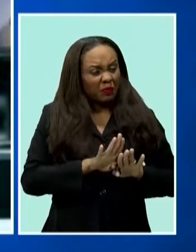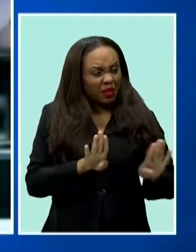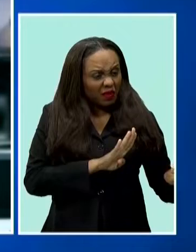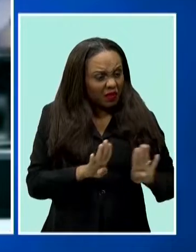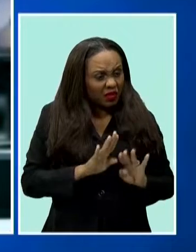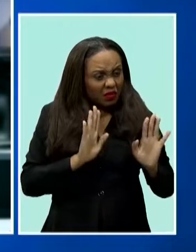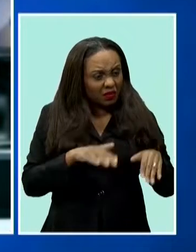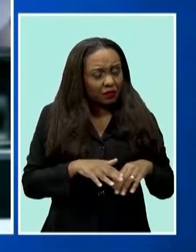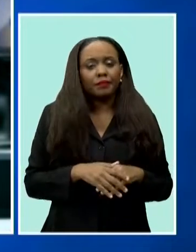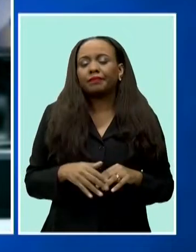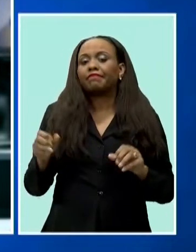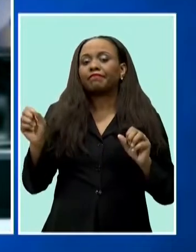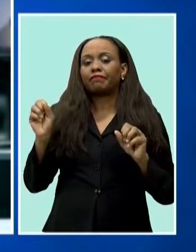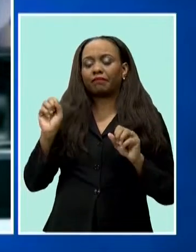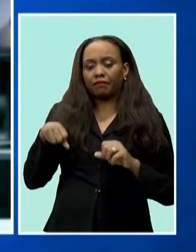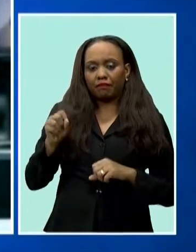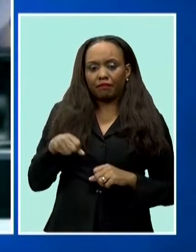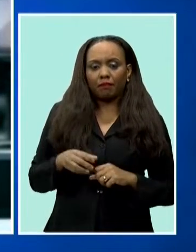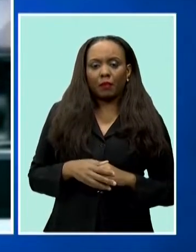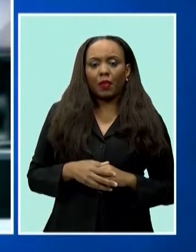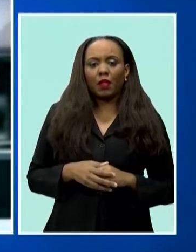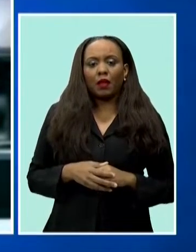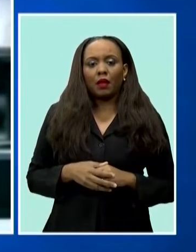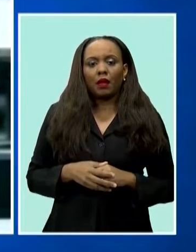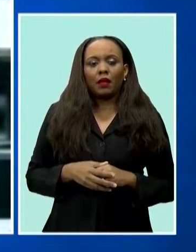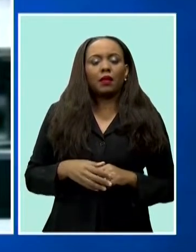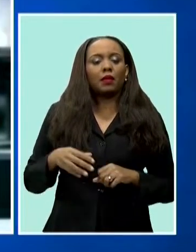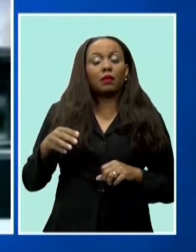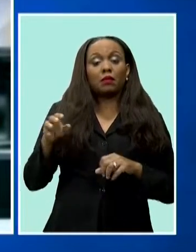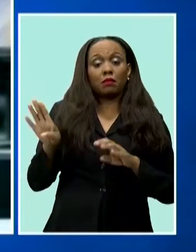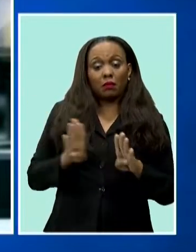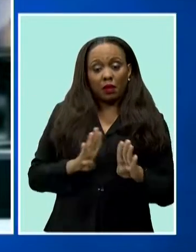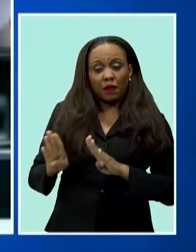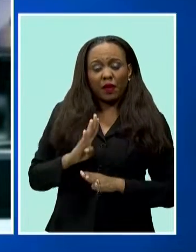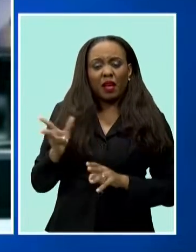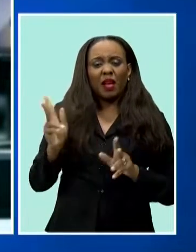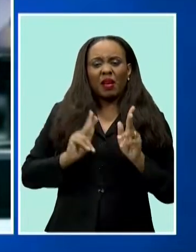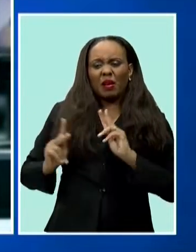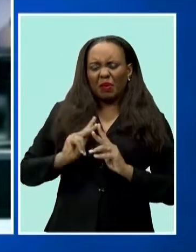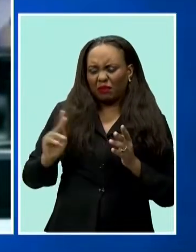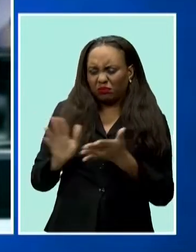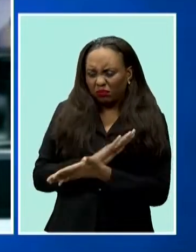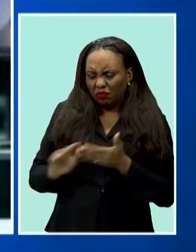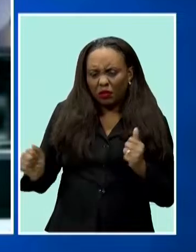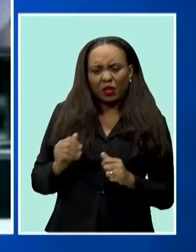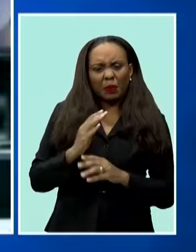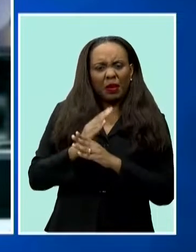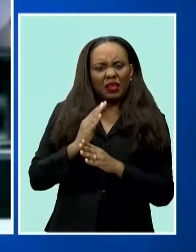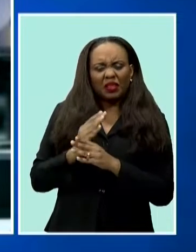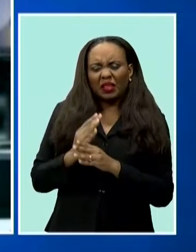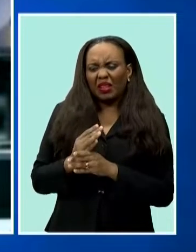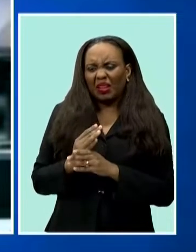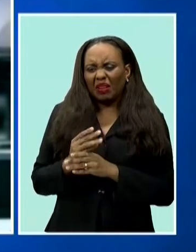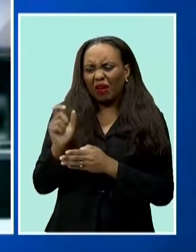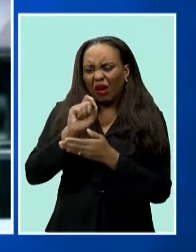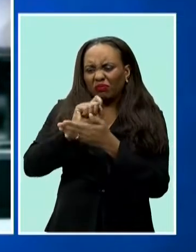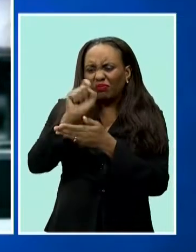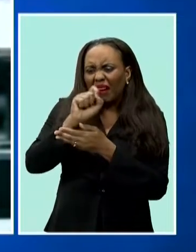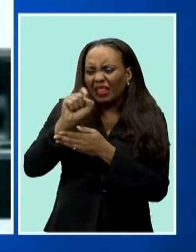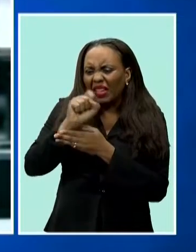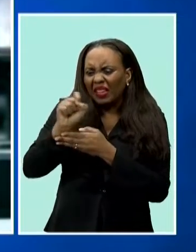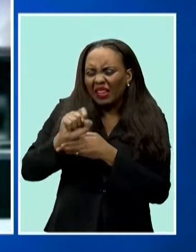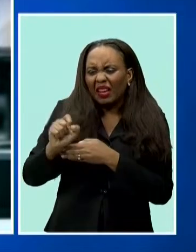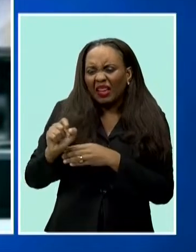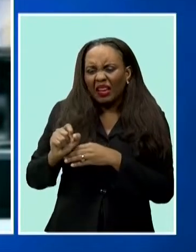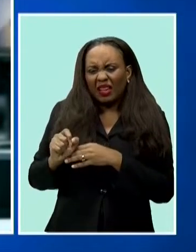Lisa, the issue of behavior and specifically vandalism came up of both the terminals and the buses. And the Prime Minister says this will